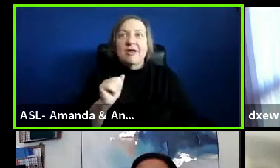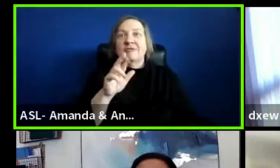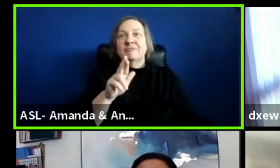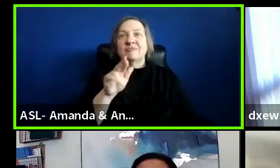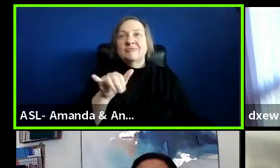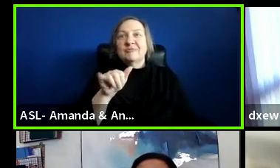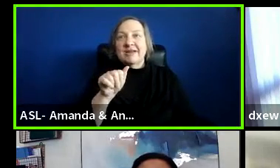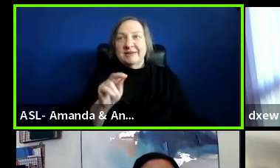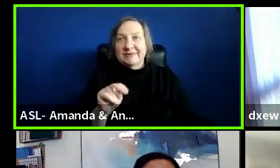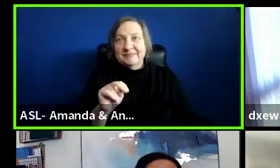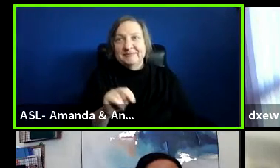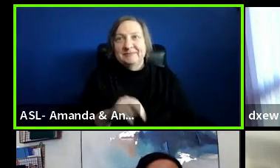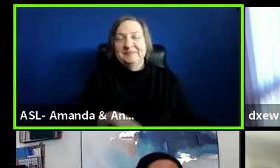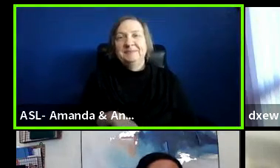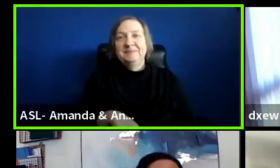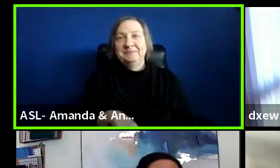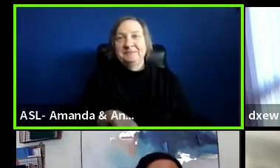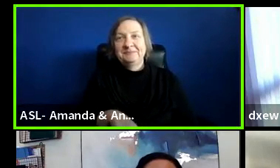Ryan.